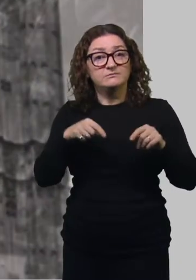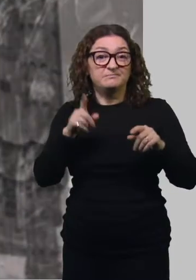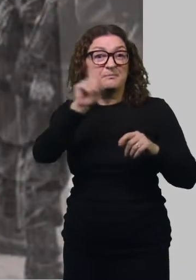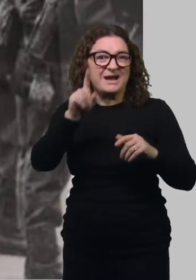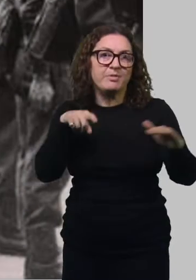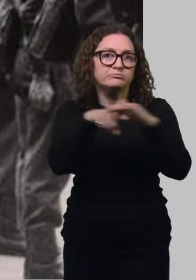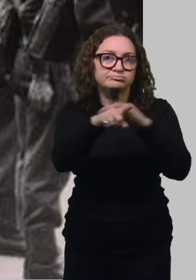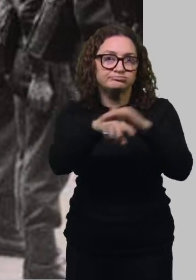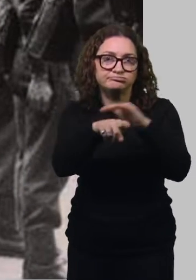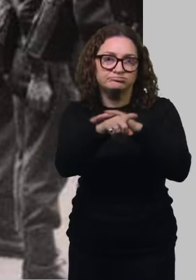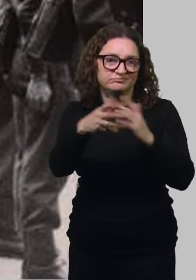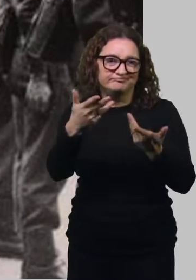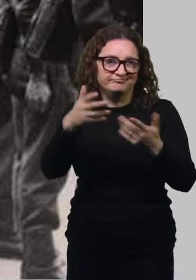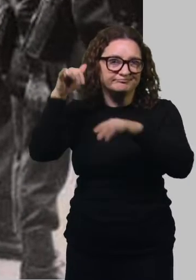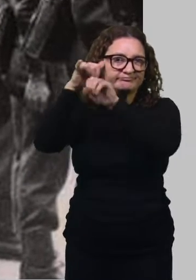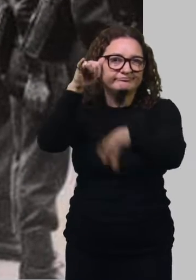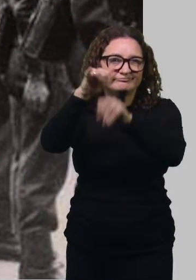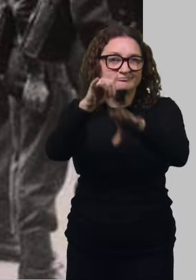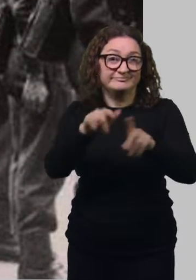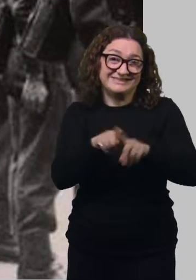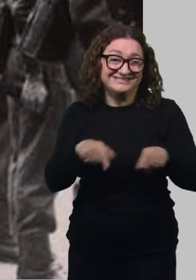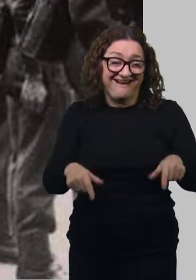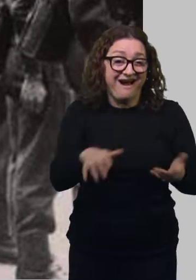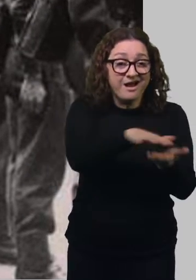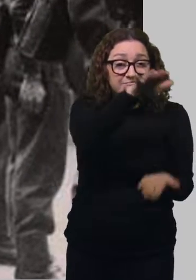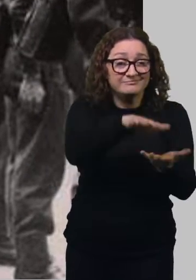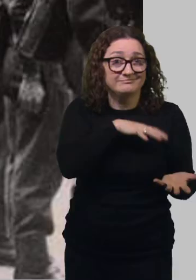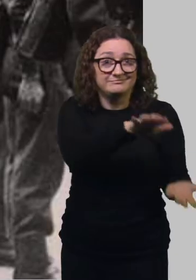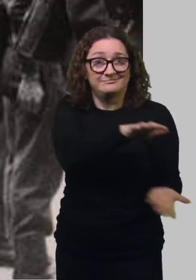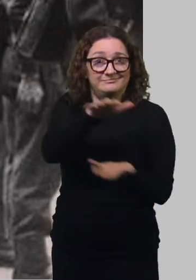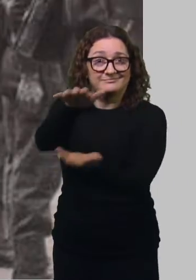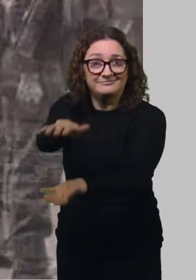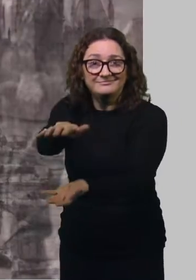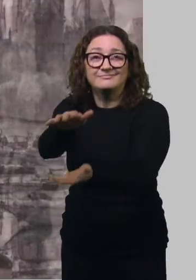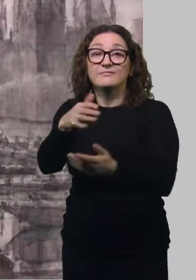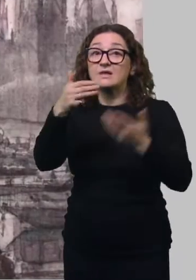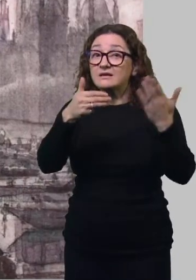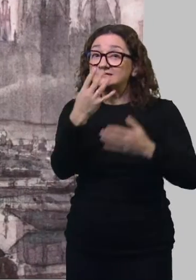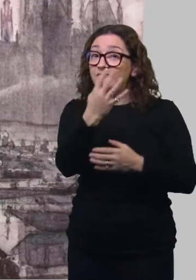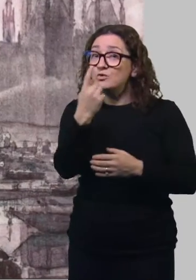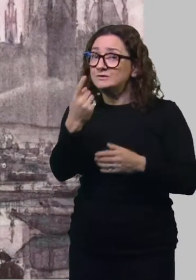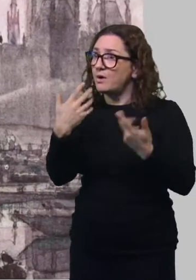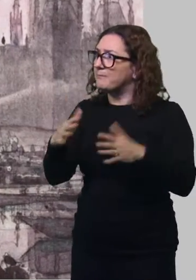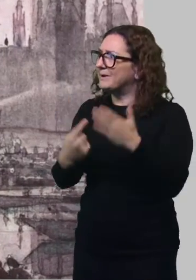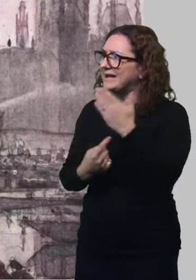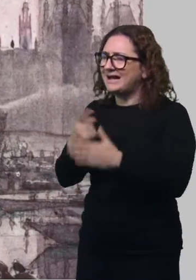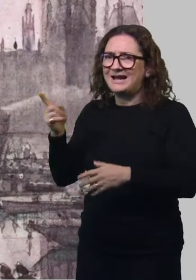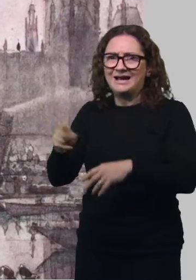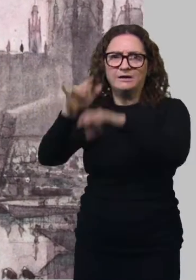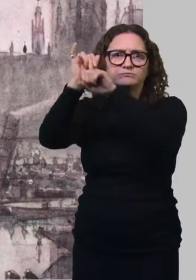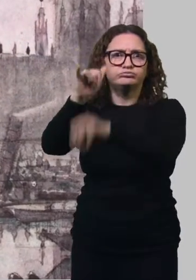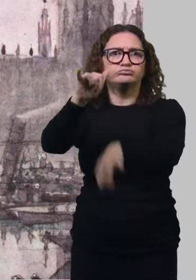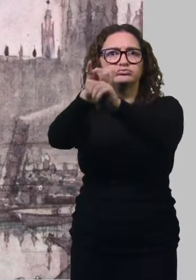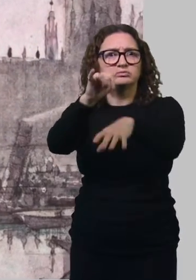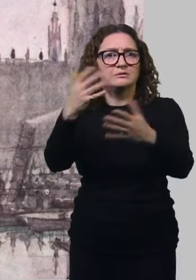like many people also did. In 1941, a dramatic scene also unfolded at Victoria Tower during the Blitz. A